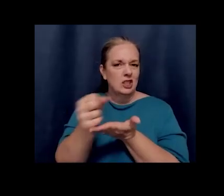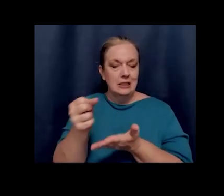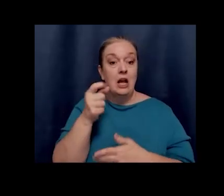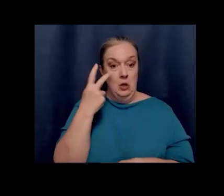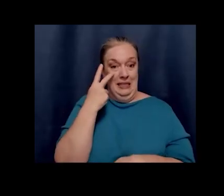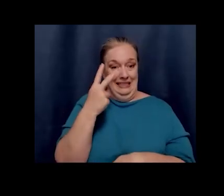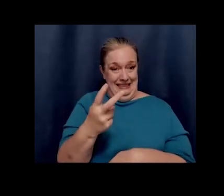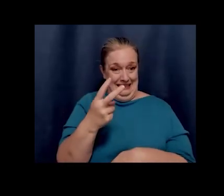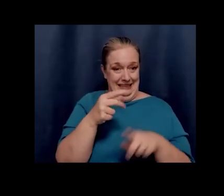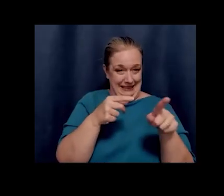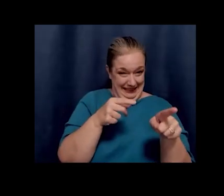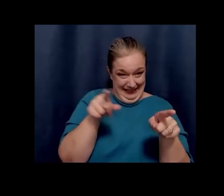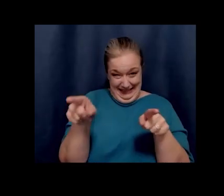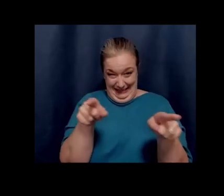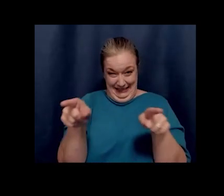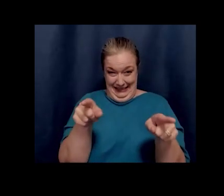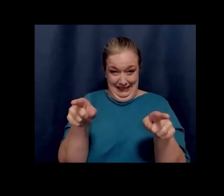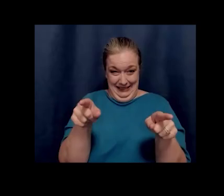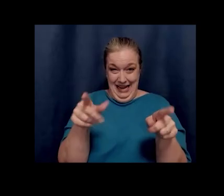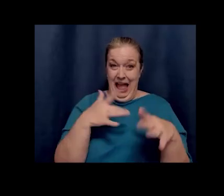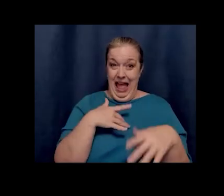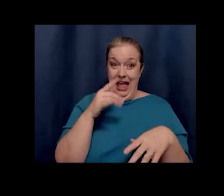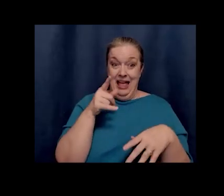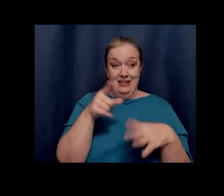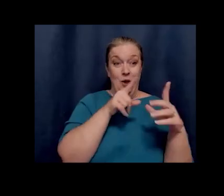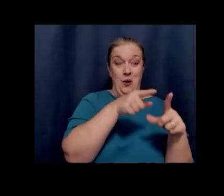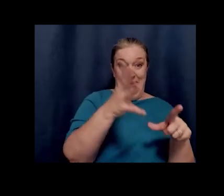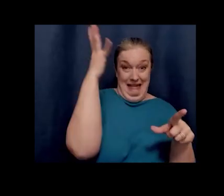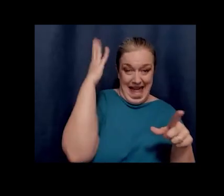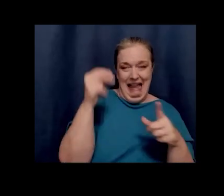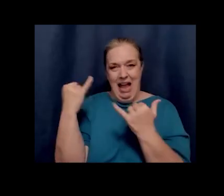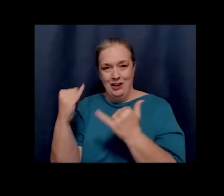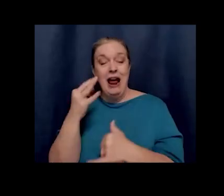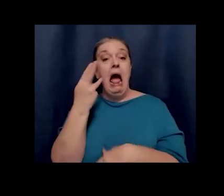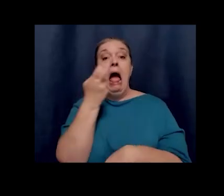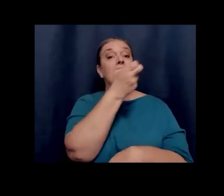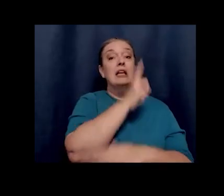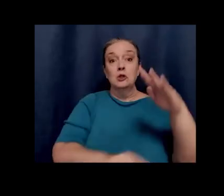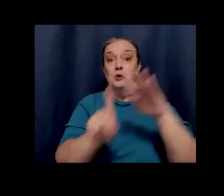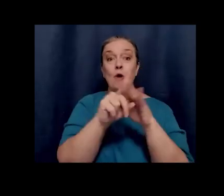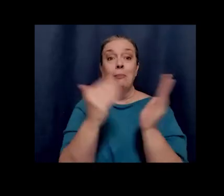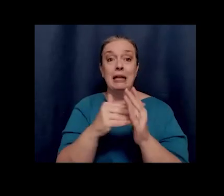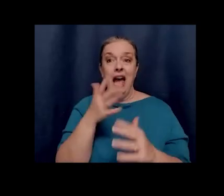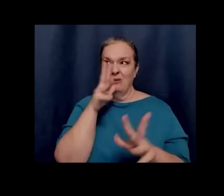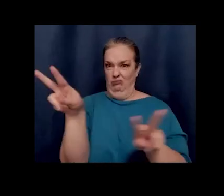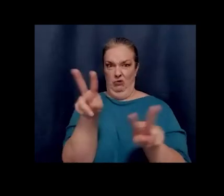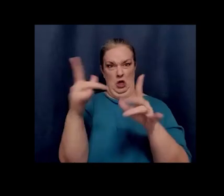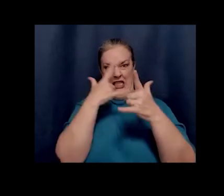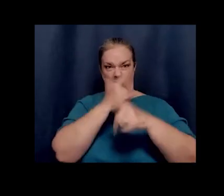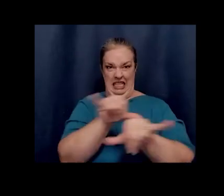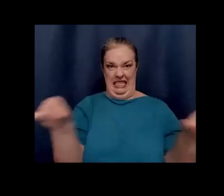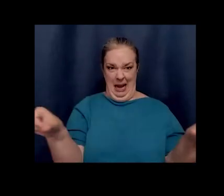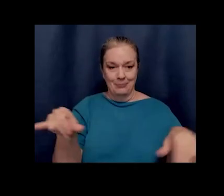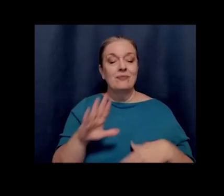it is to the current view. We could literally just drop him right back in there and we wouldn't notice the difference. All the tools